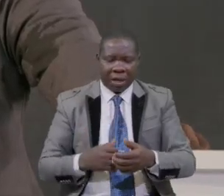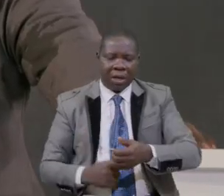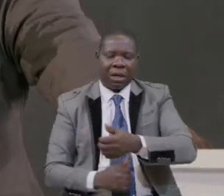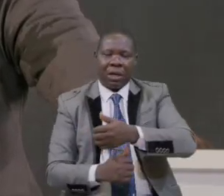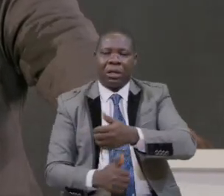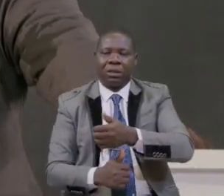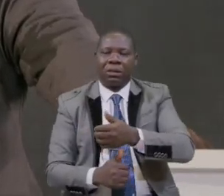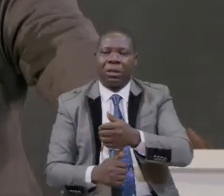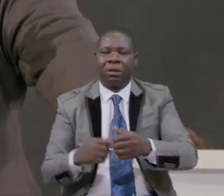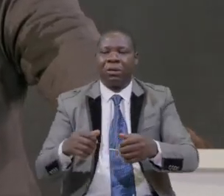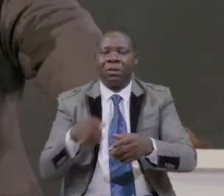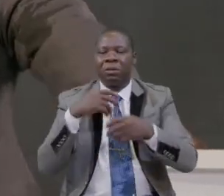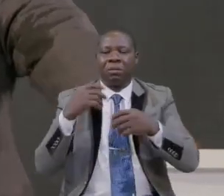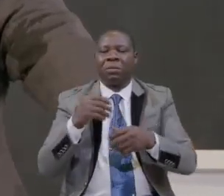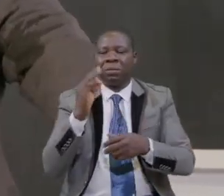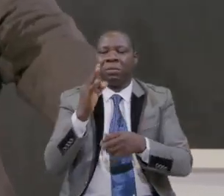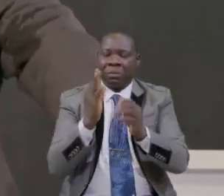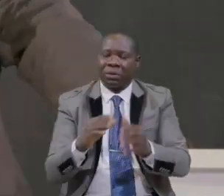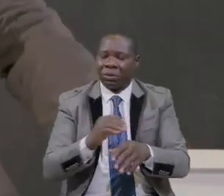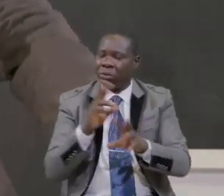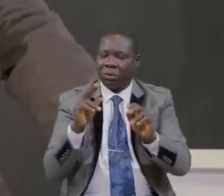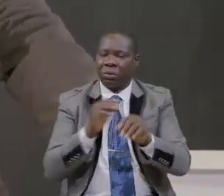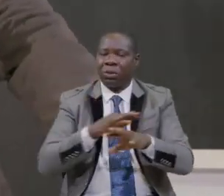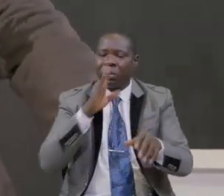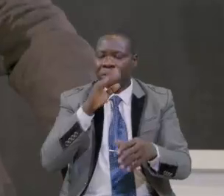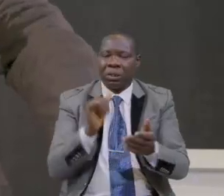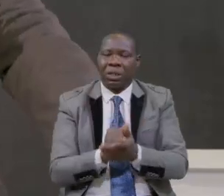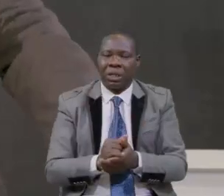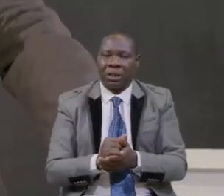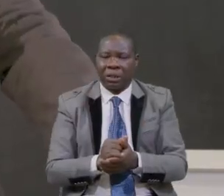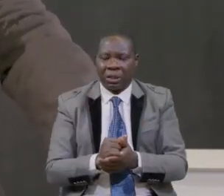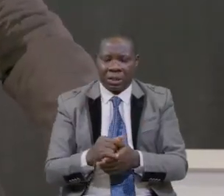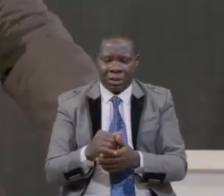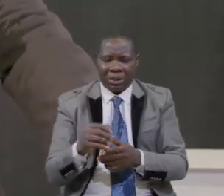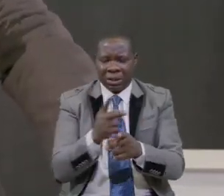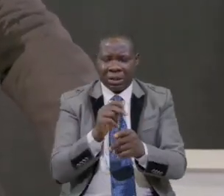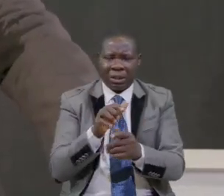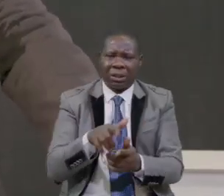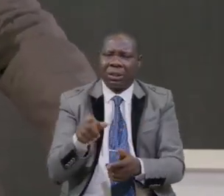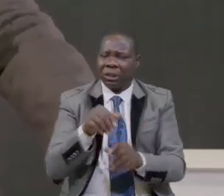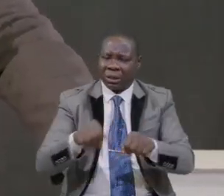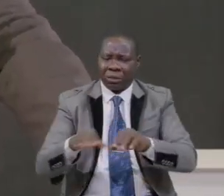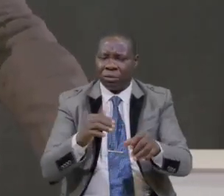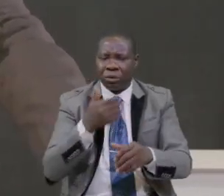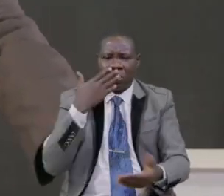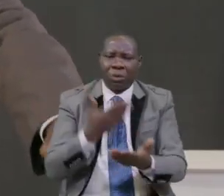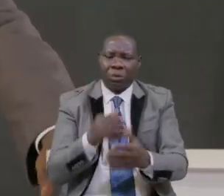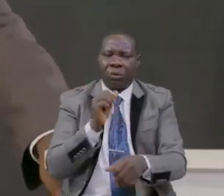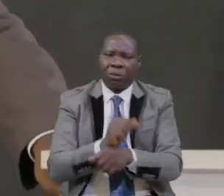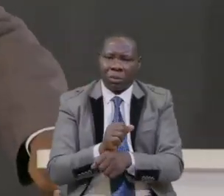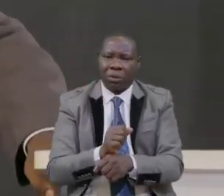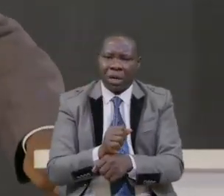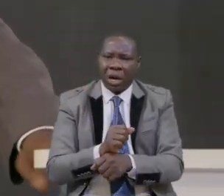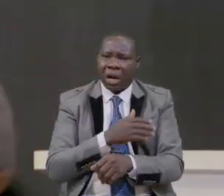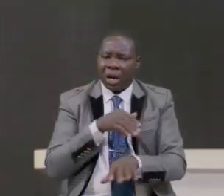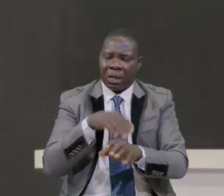Don't be that careless. They may do a good work at the spur of the moment. When some inspiration comes upon